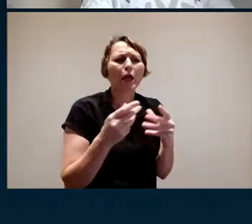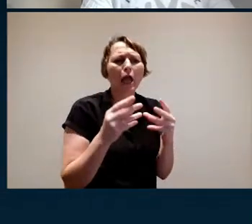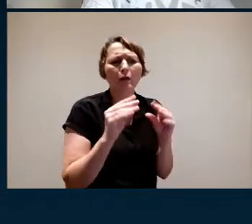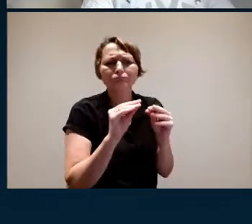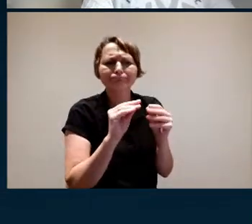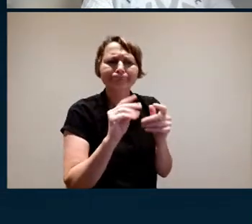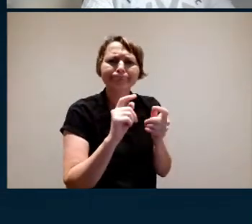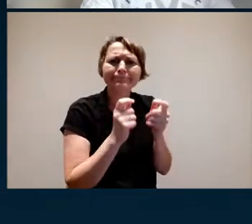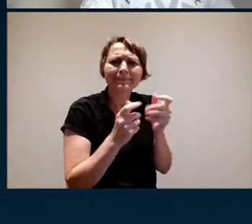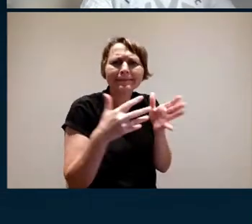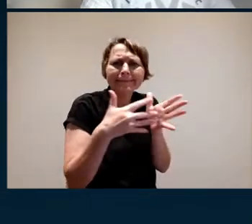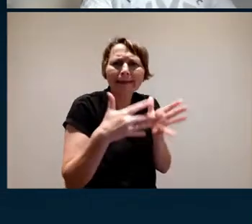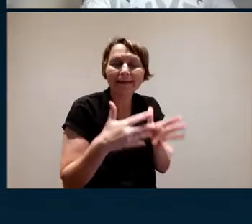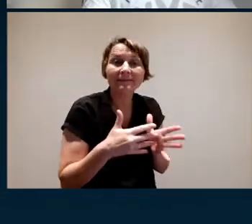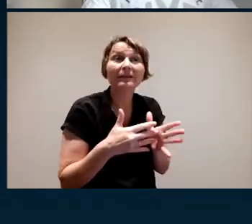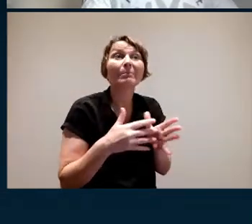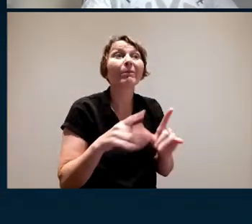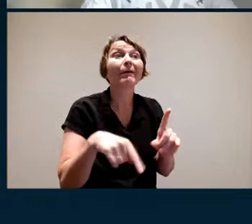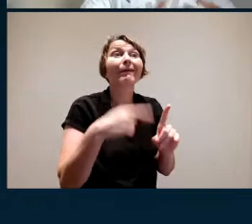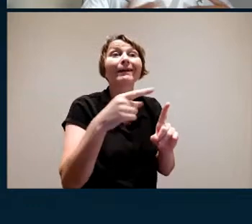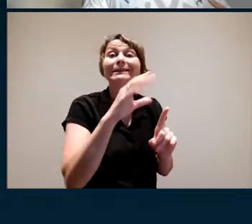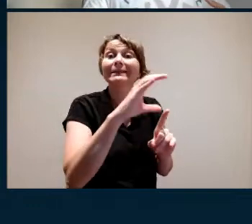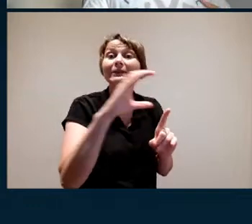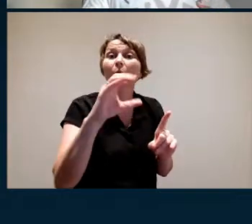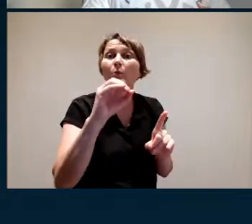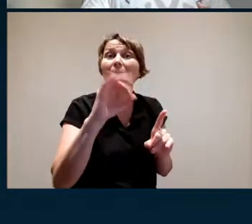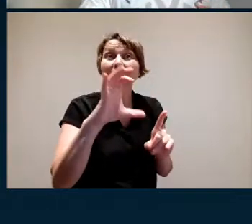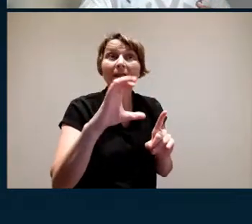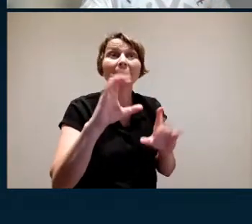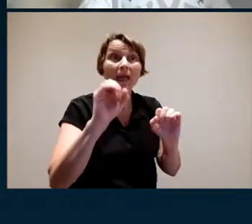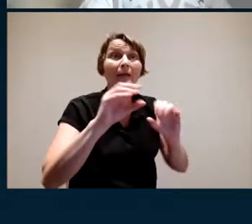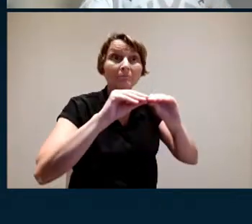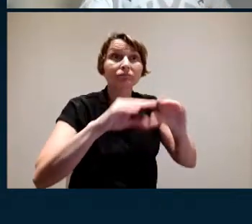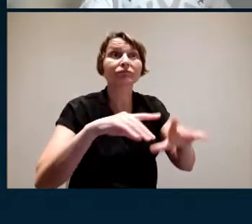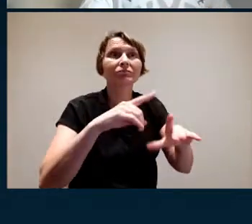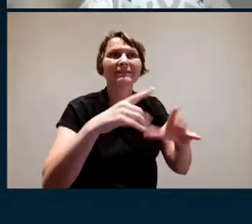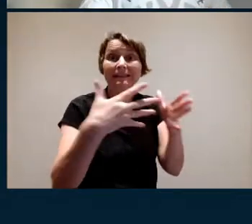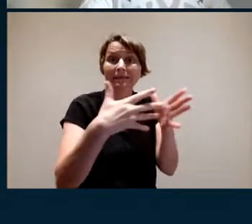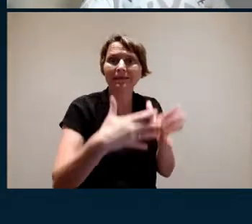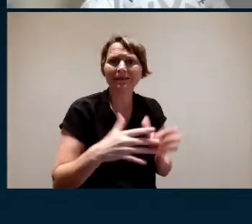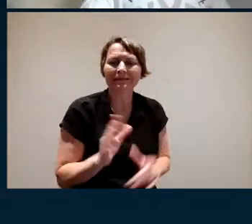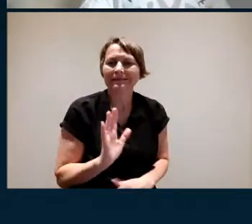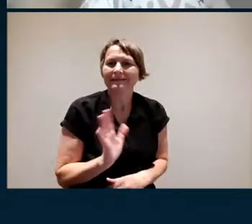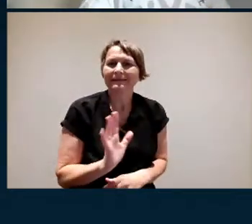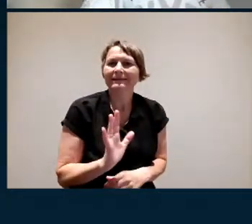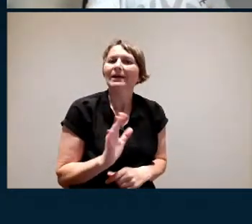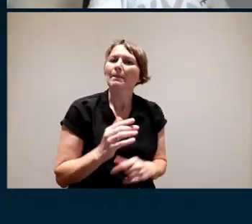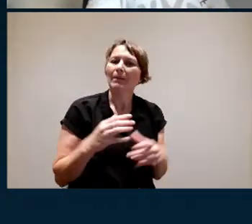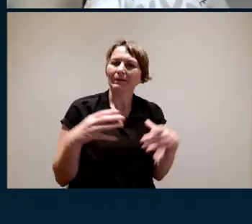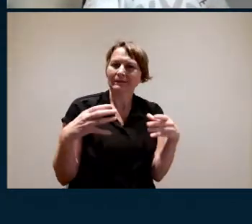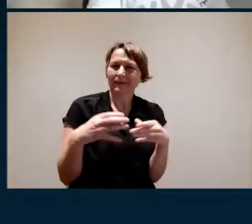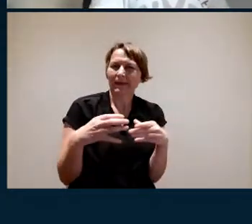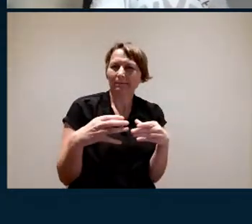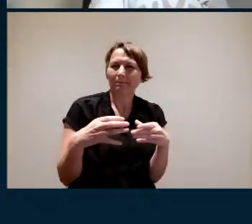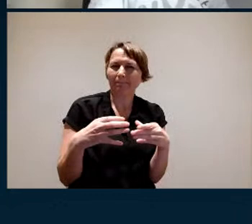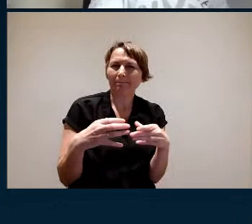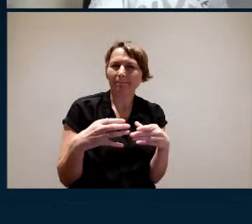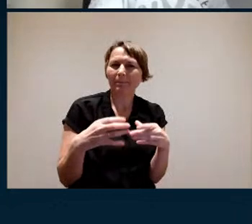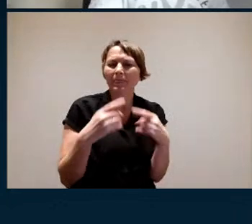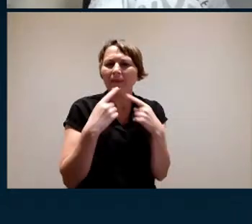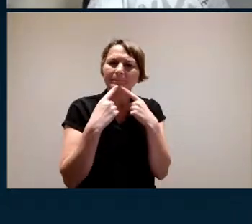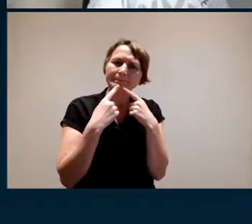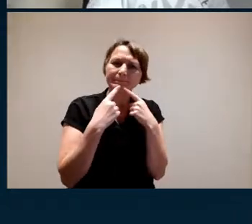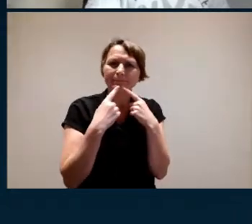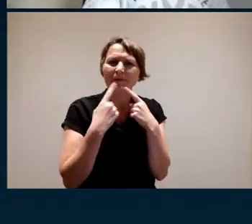to install it. Not a team to install it, but only specific TRA or